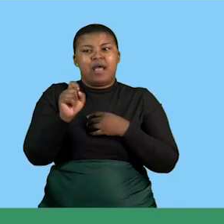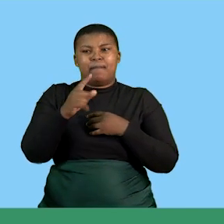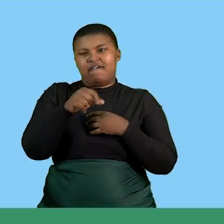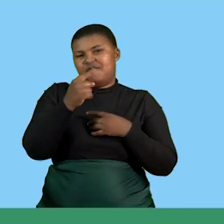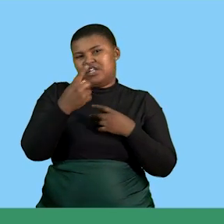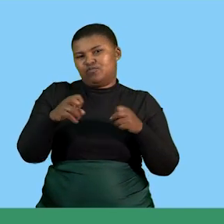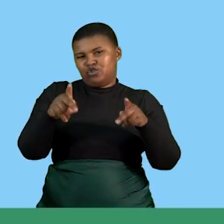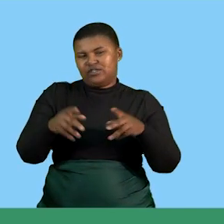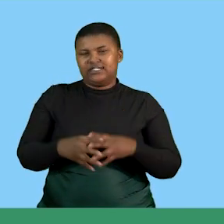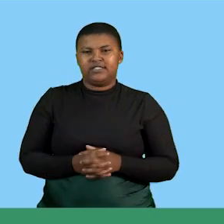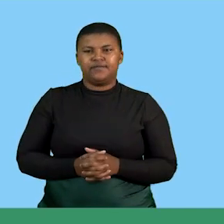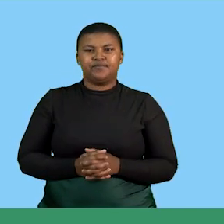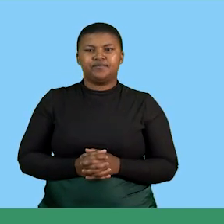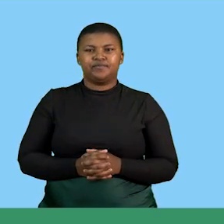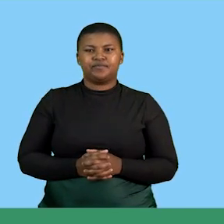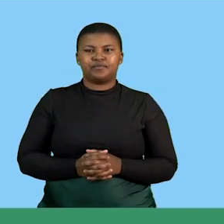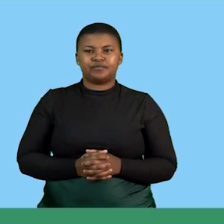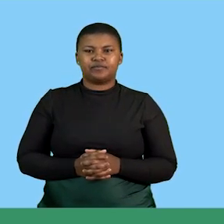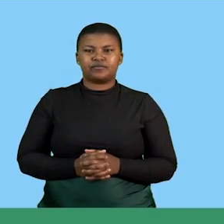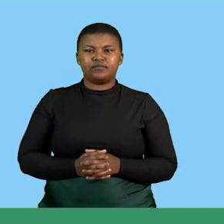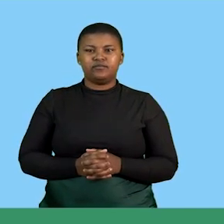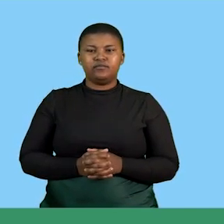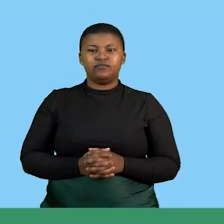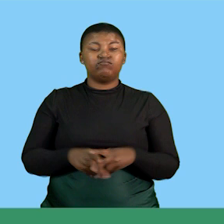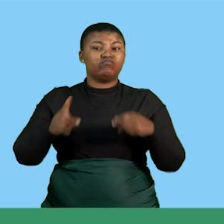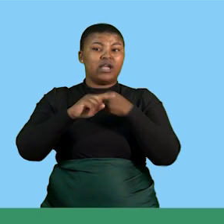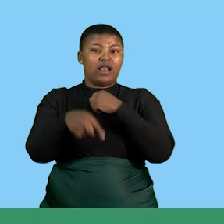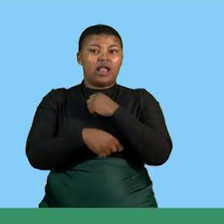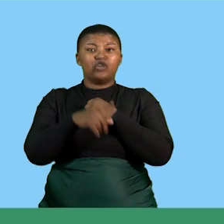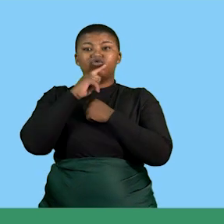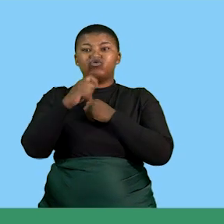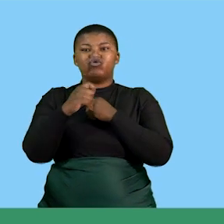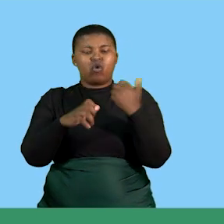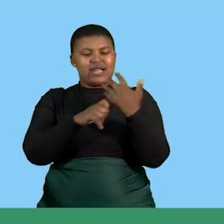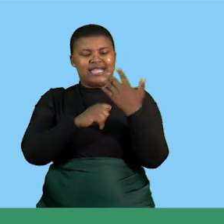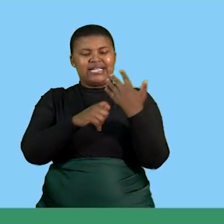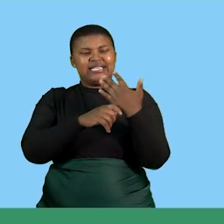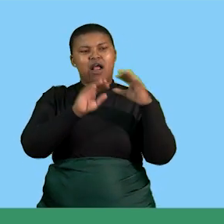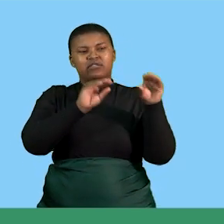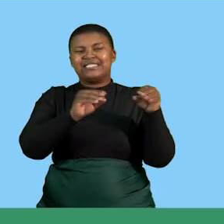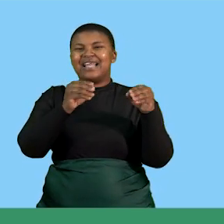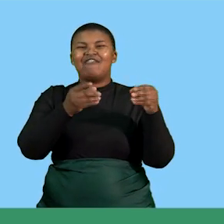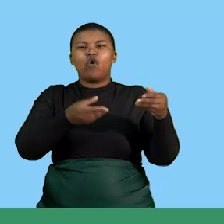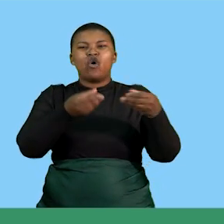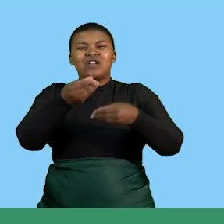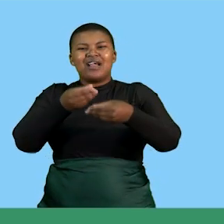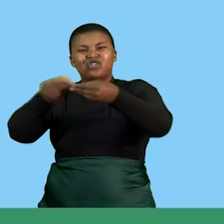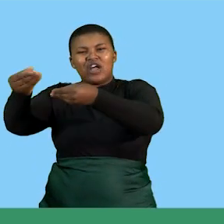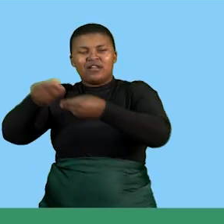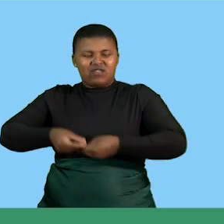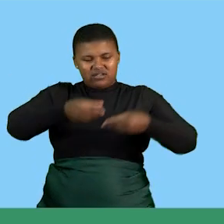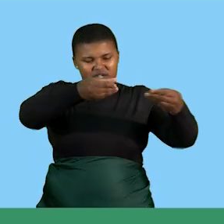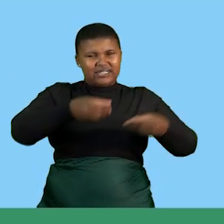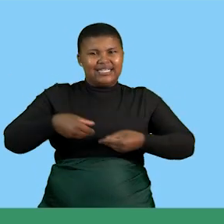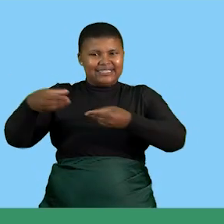first opportunity. And then the last sentence, a decrease in import taxes has helped